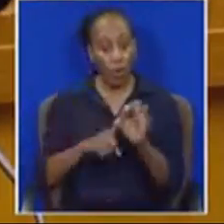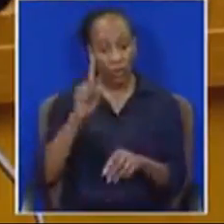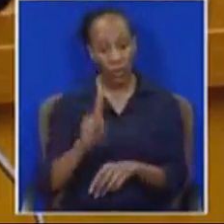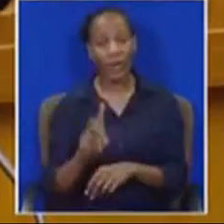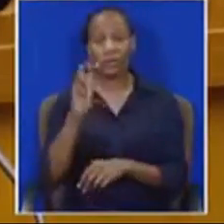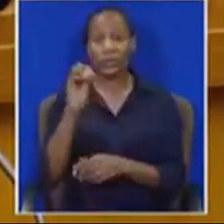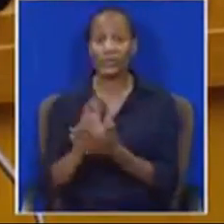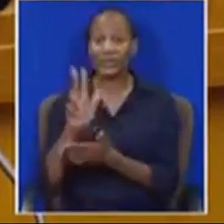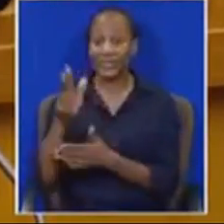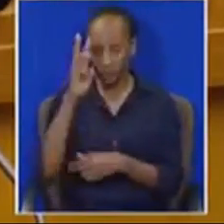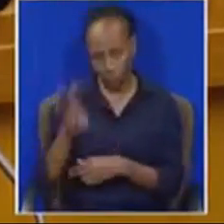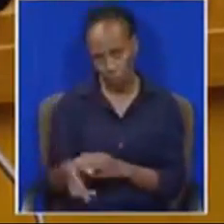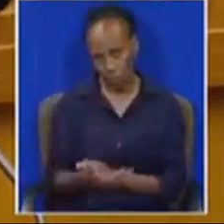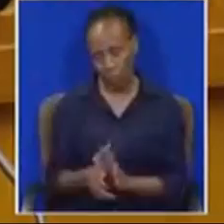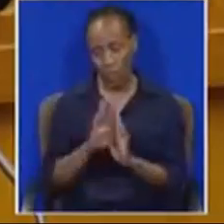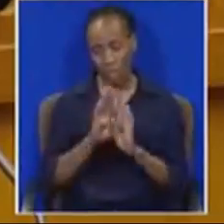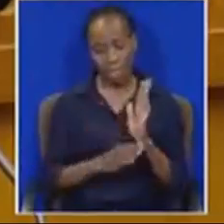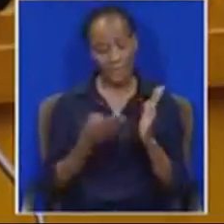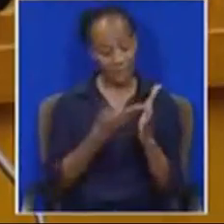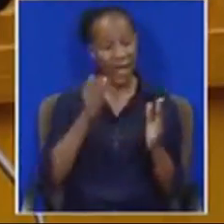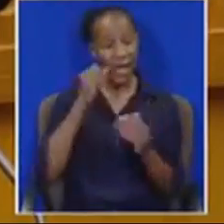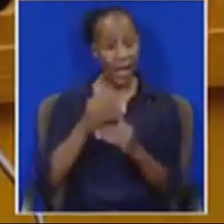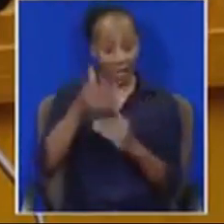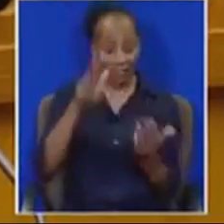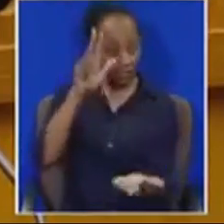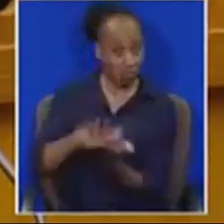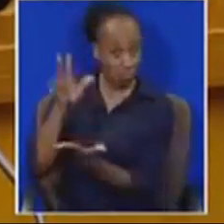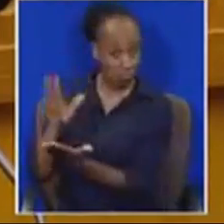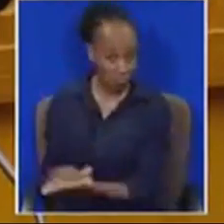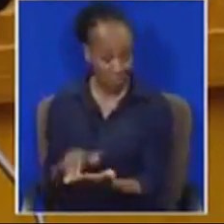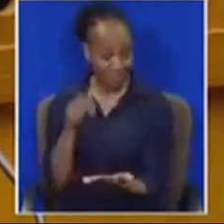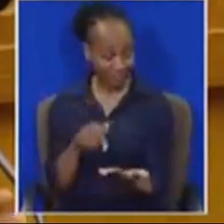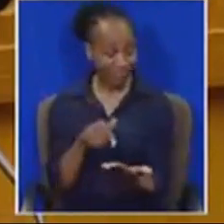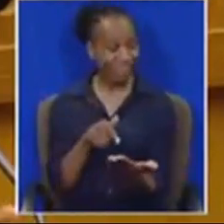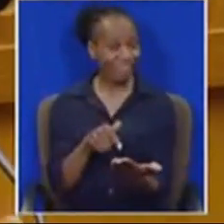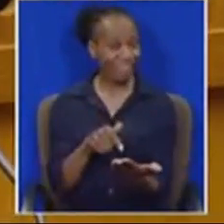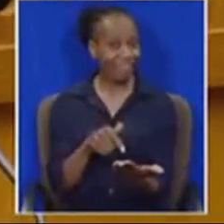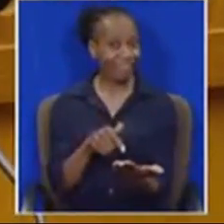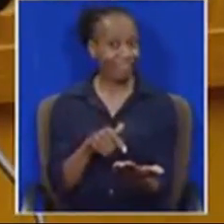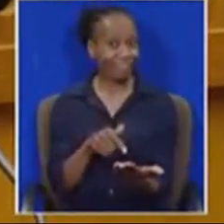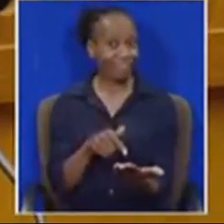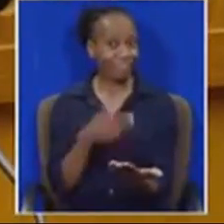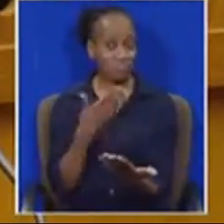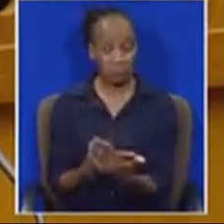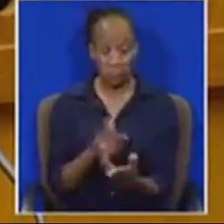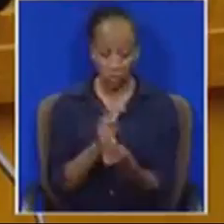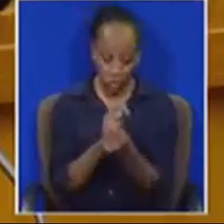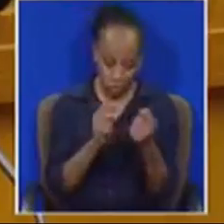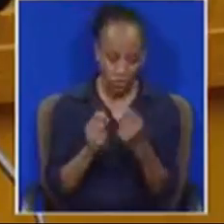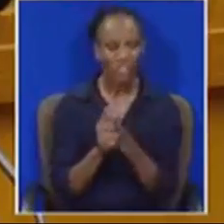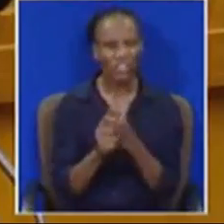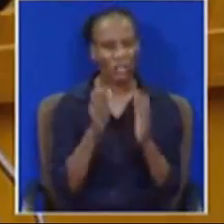The bill, once enacted into law, will entrench existing regulatory